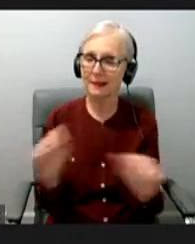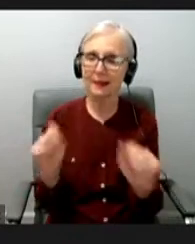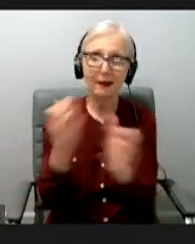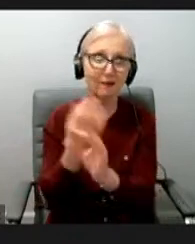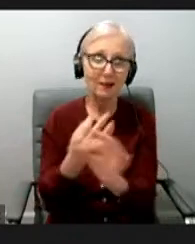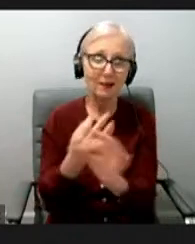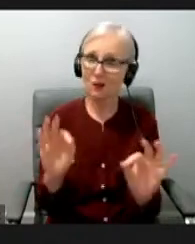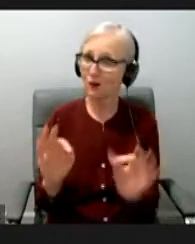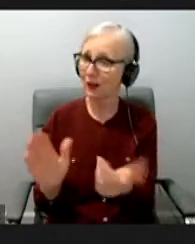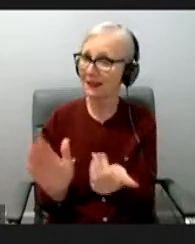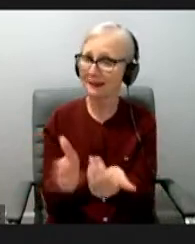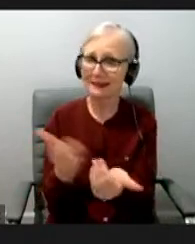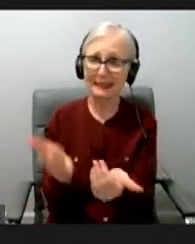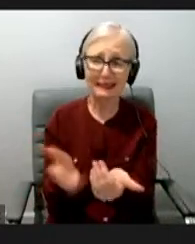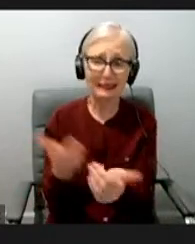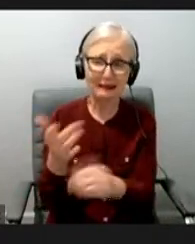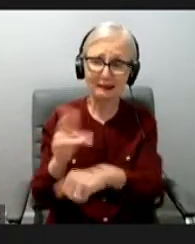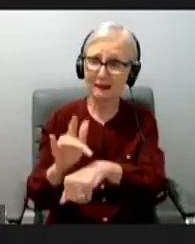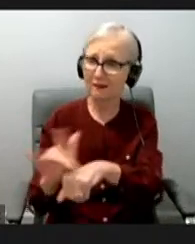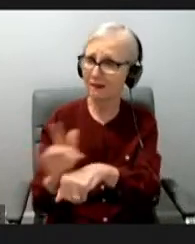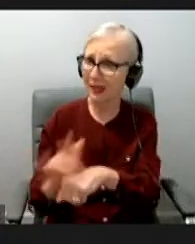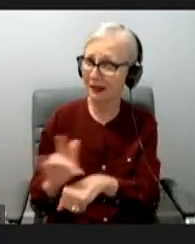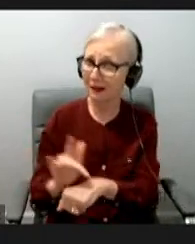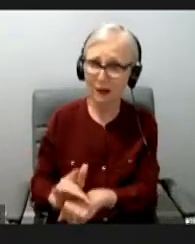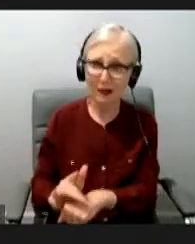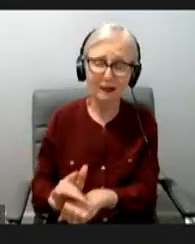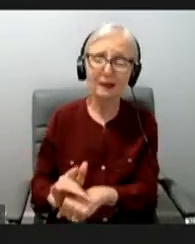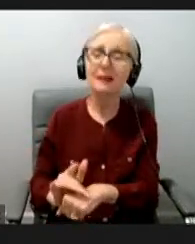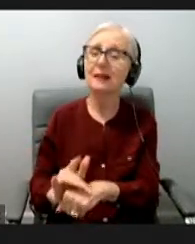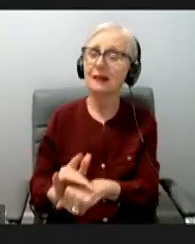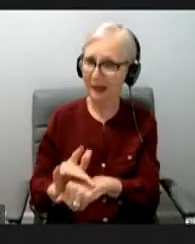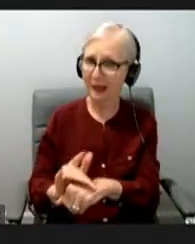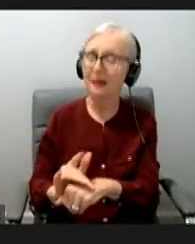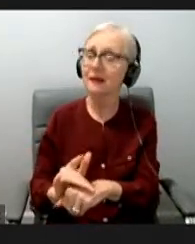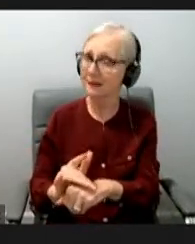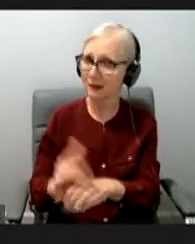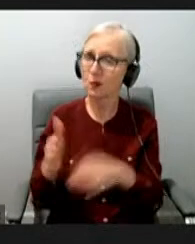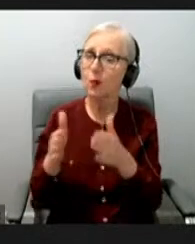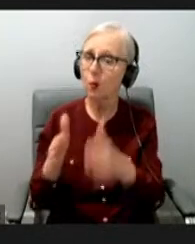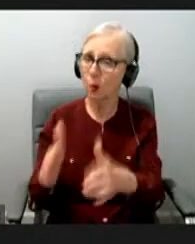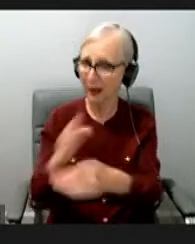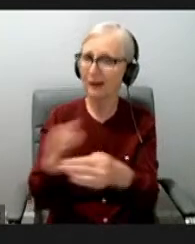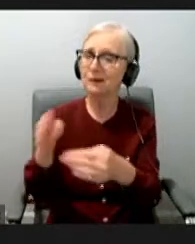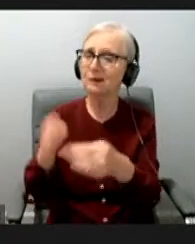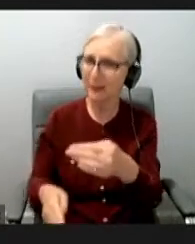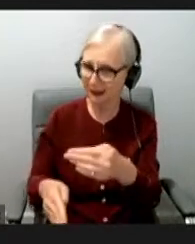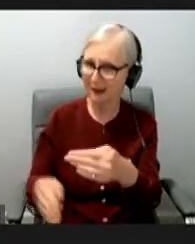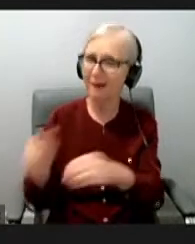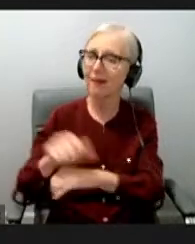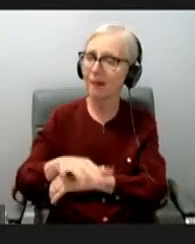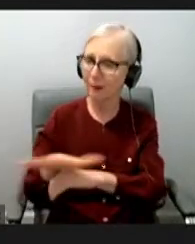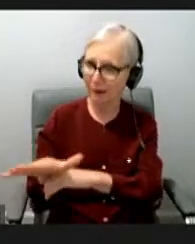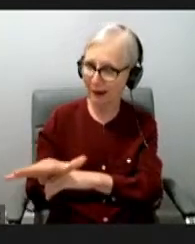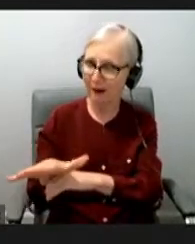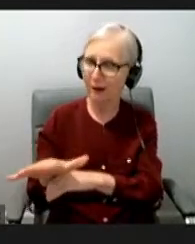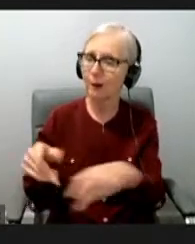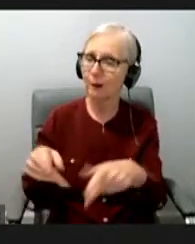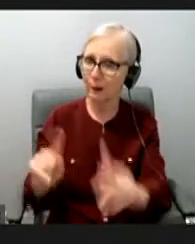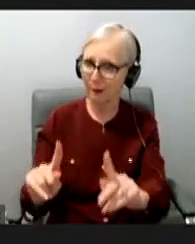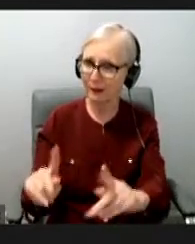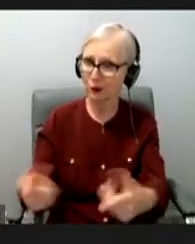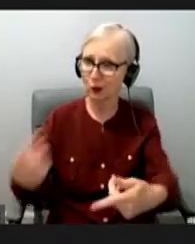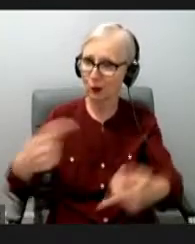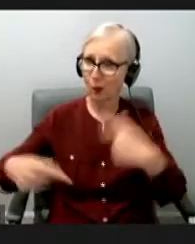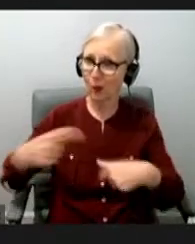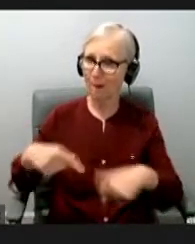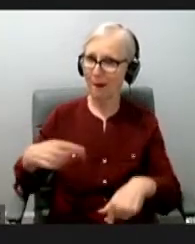easily available. It is the ticket that we have to ending this pandemic, allowing us to return to the Colorado